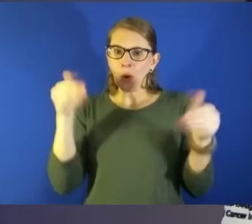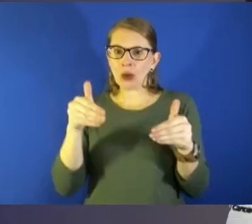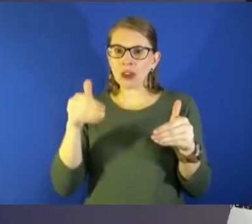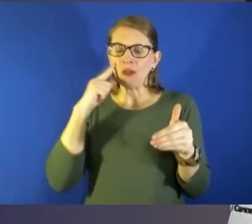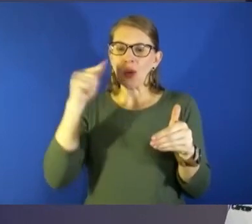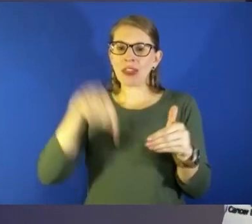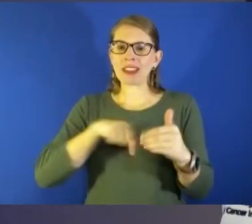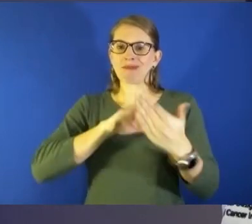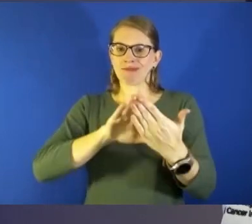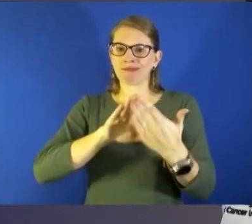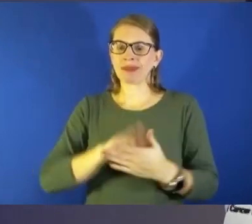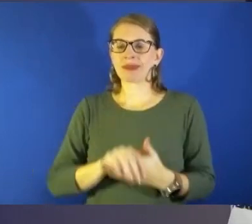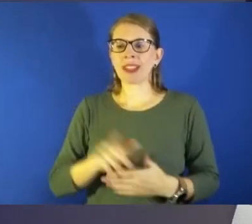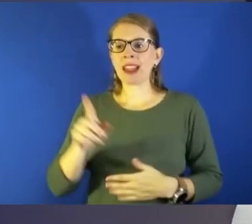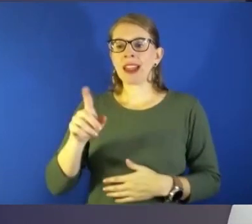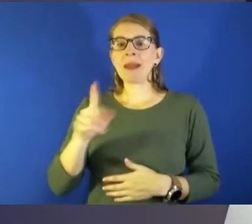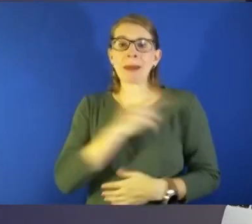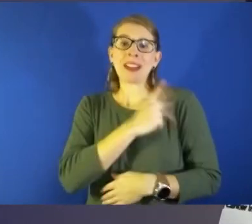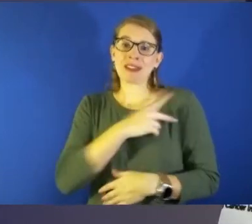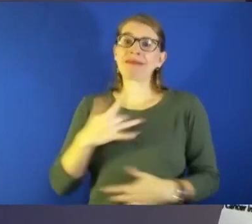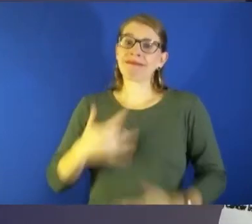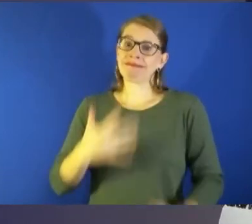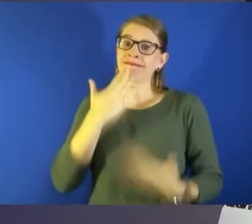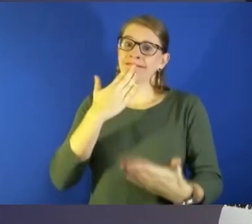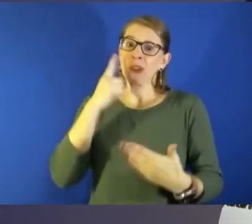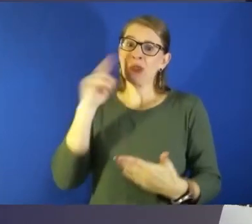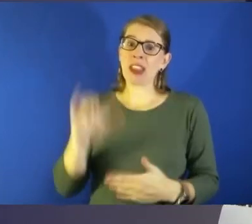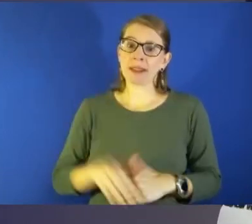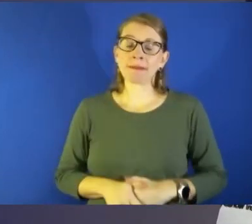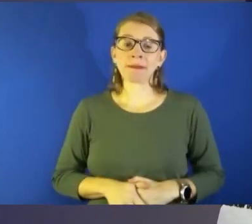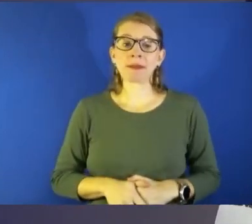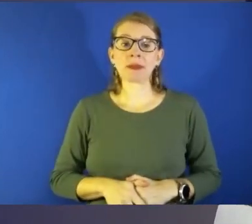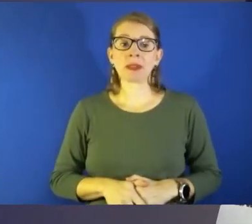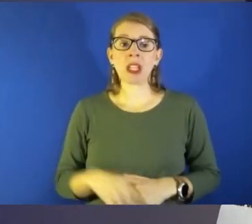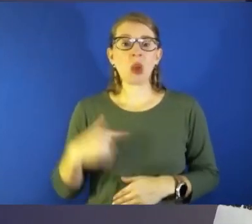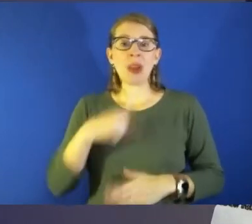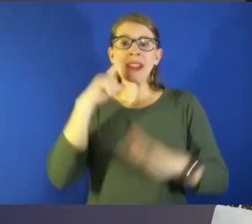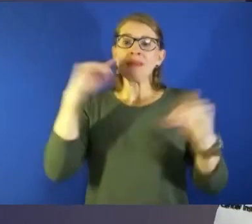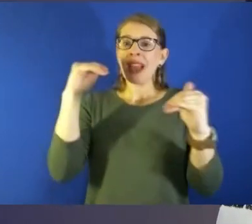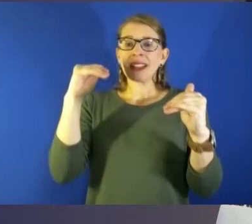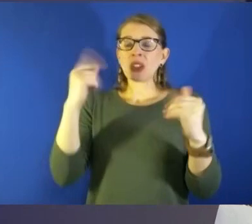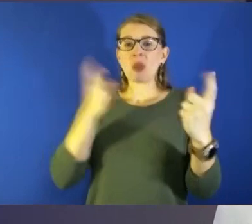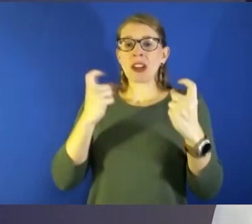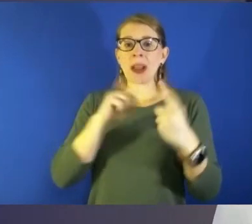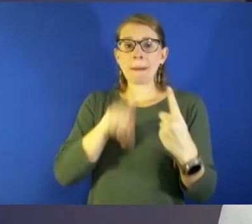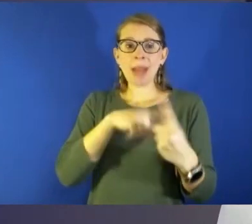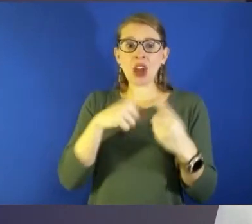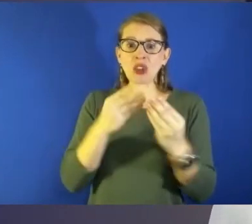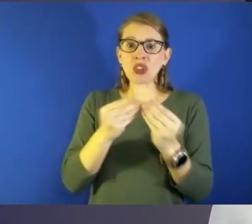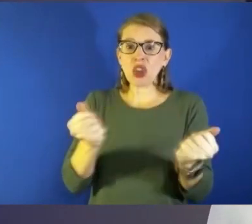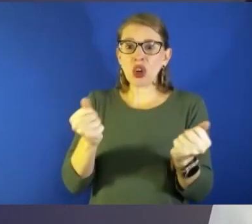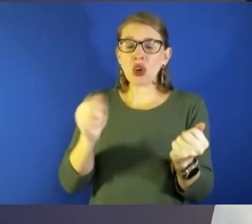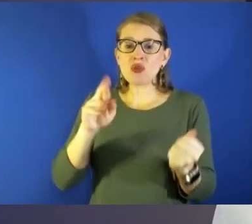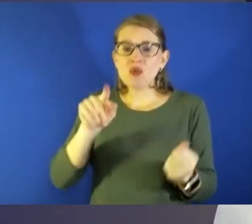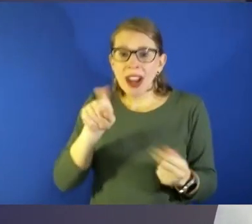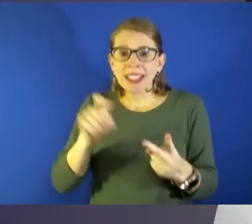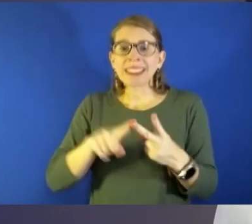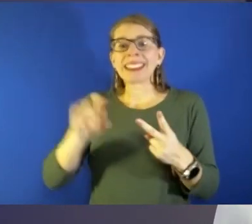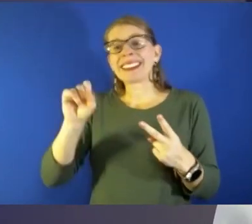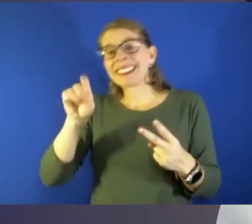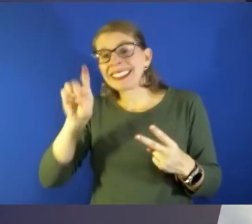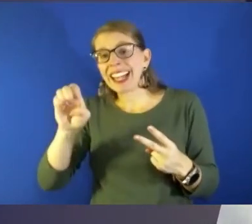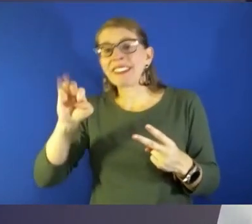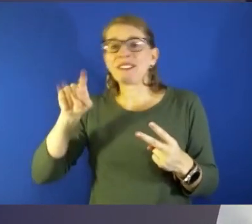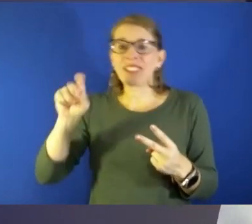thankful for that. So, we anticipate questions about, cure rates and side effects and procedures and all of